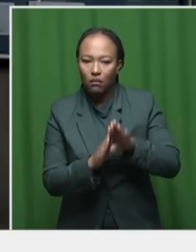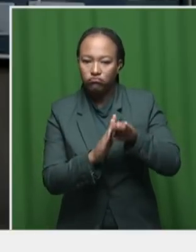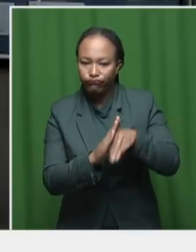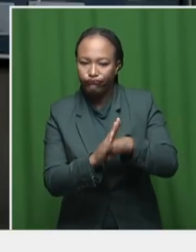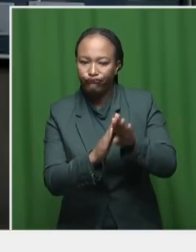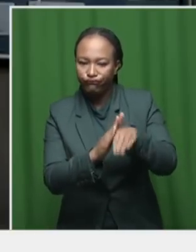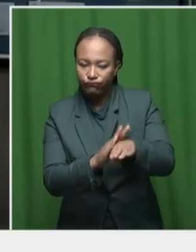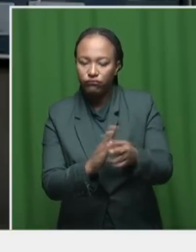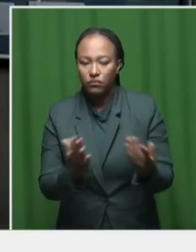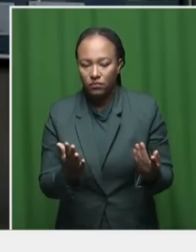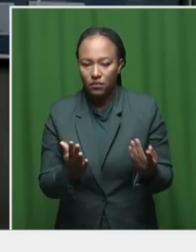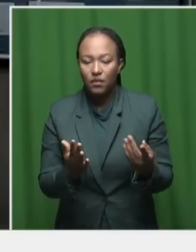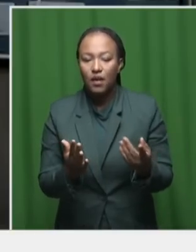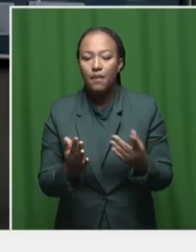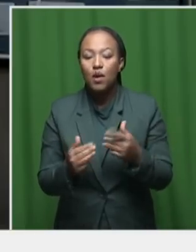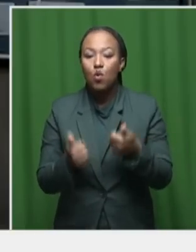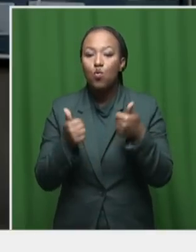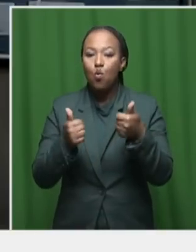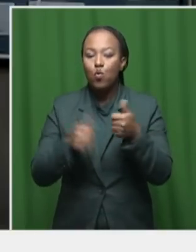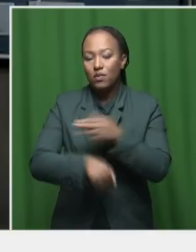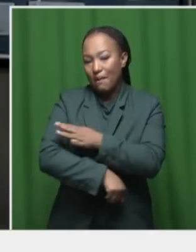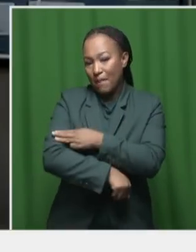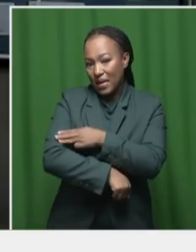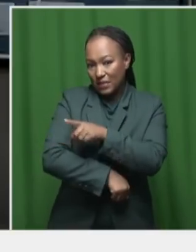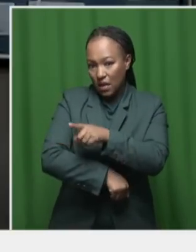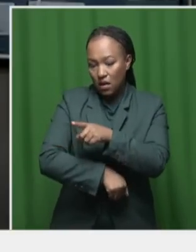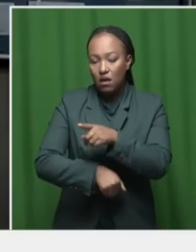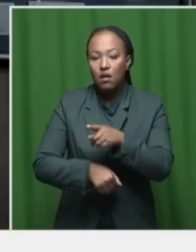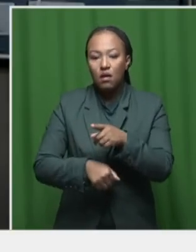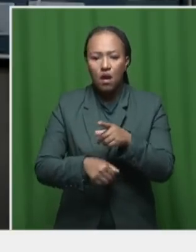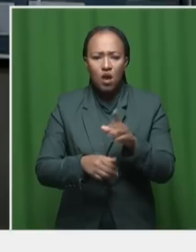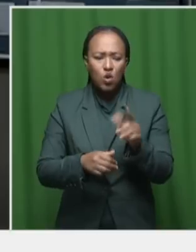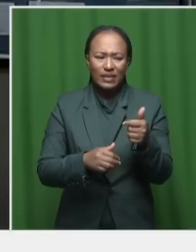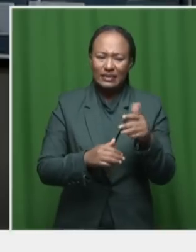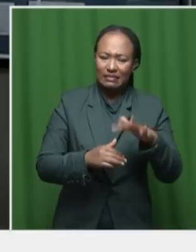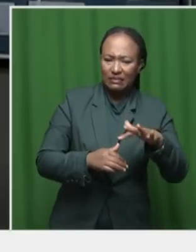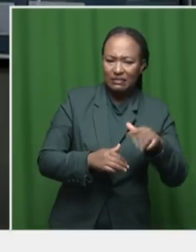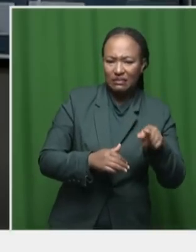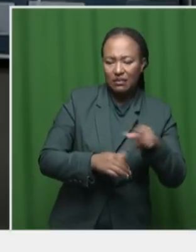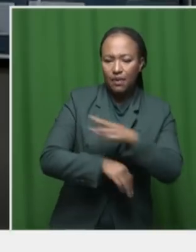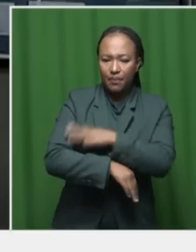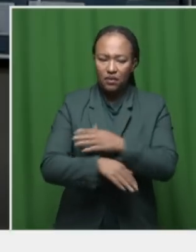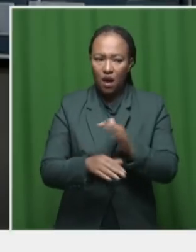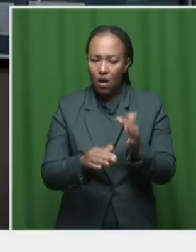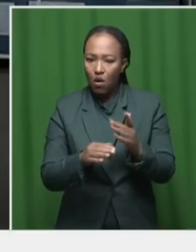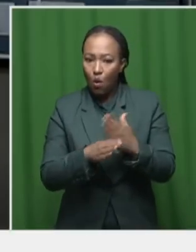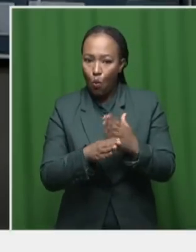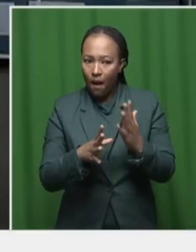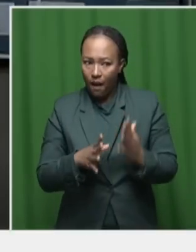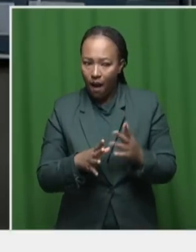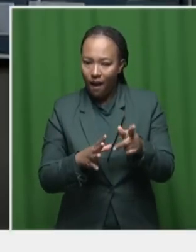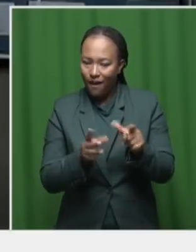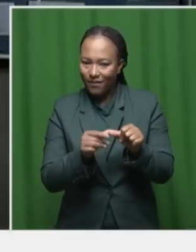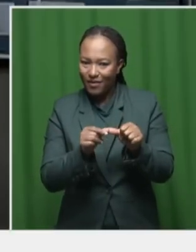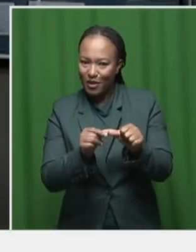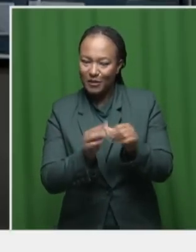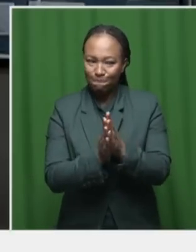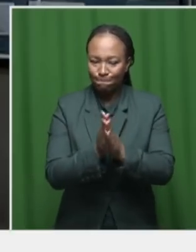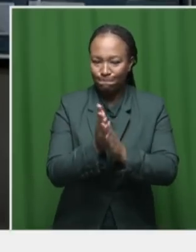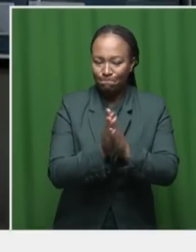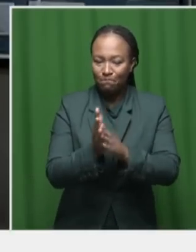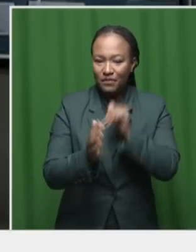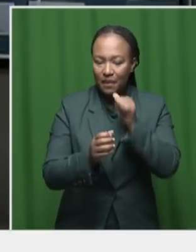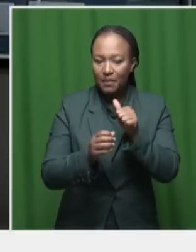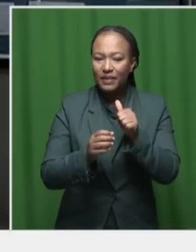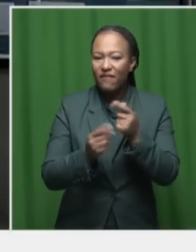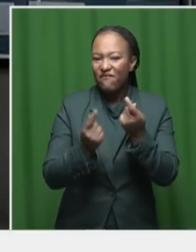the difference between a good manager and a not such a good manager, is how you can keep your workforce, despite financial